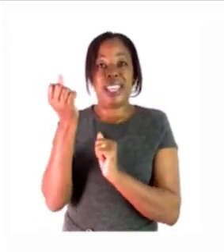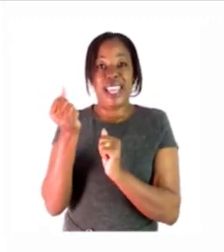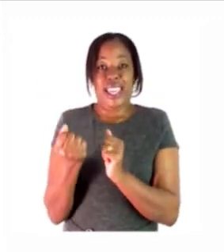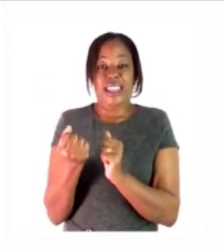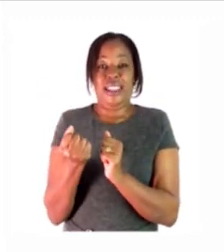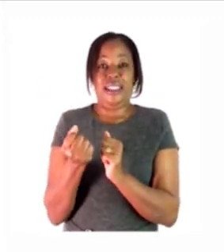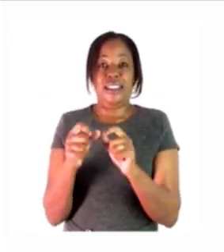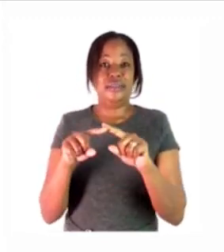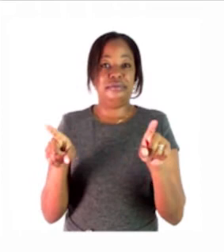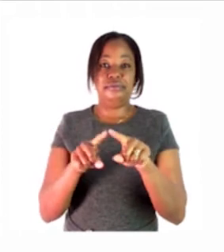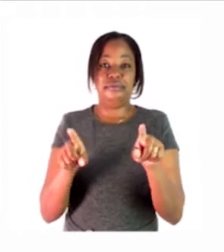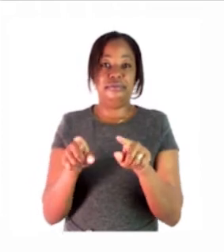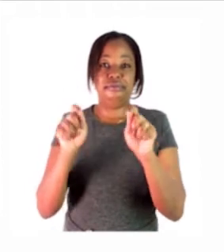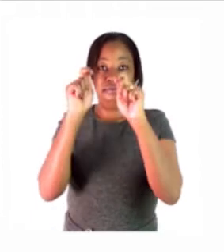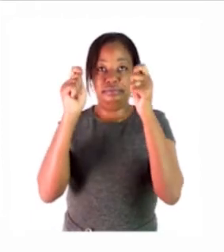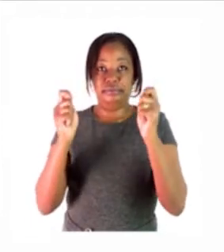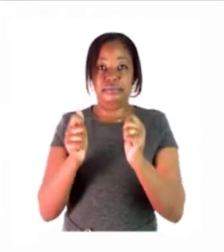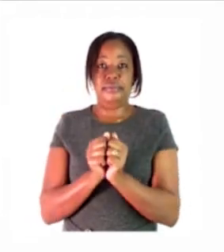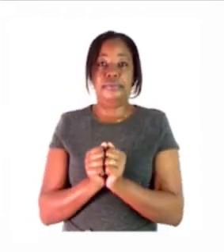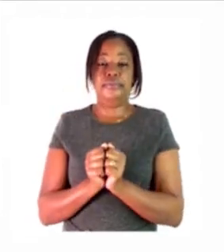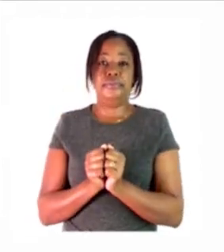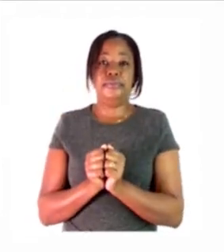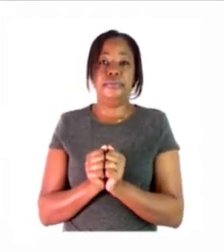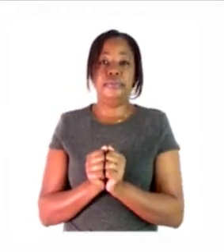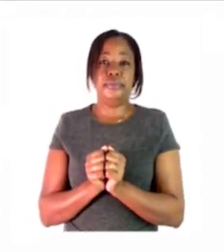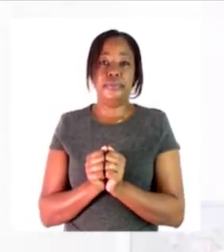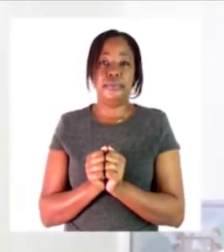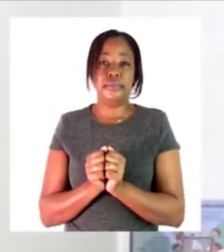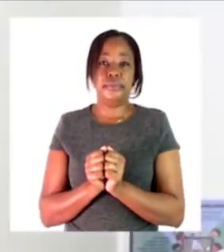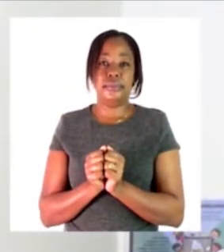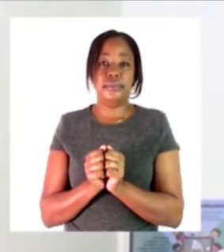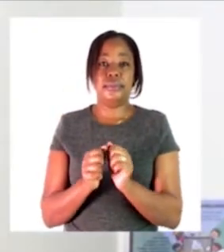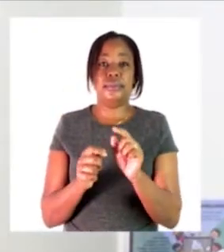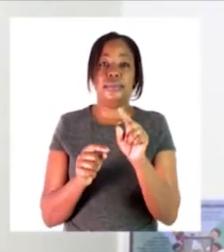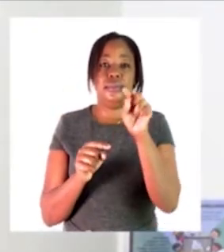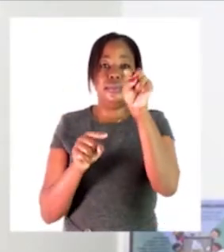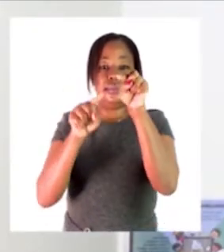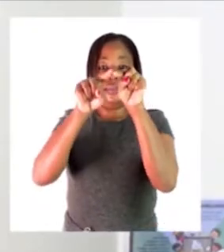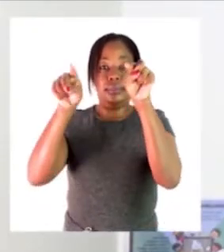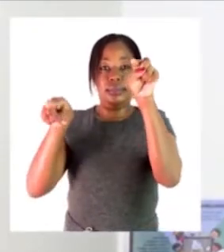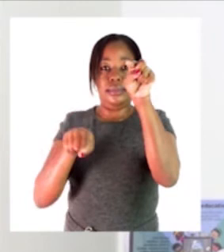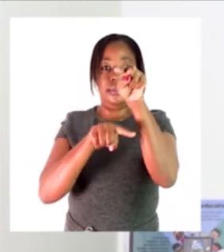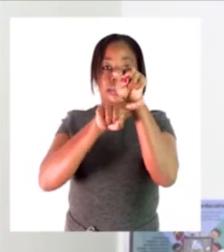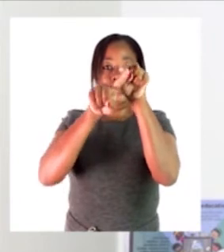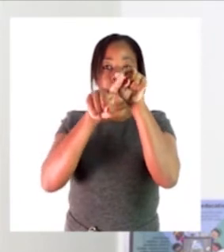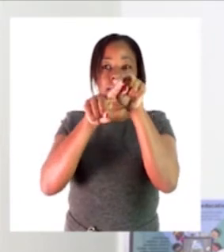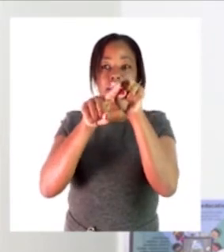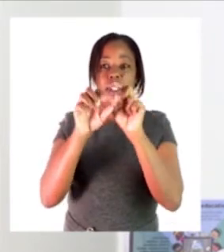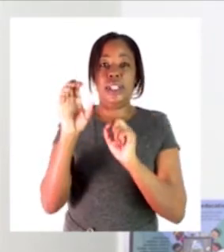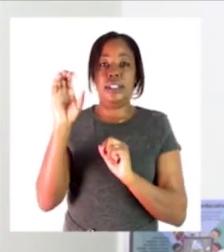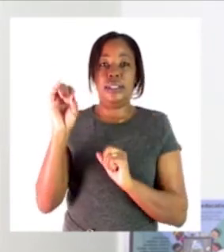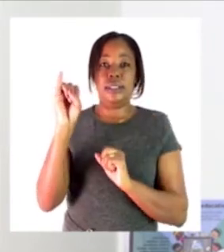shapes. What is the name of this shape which is here? It's